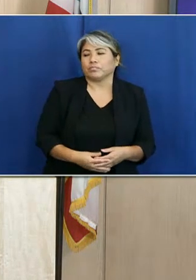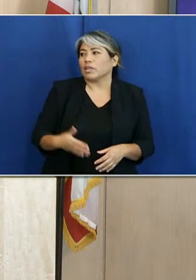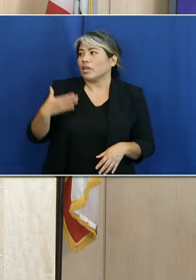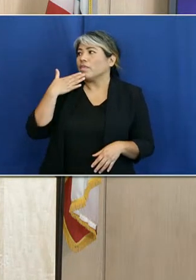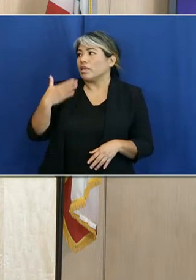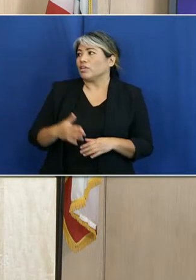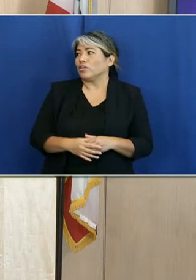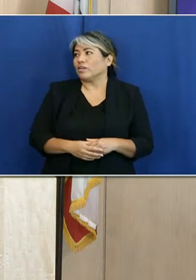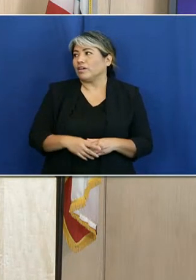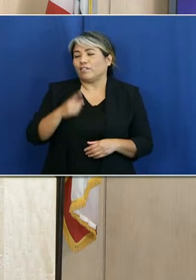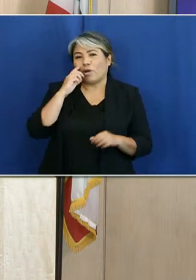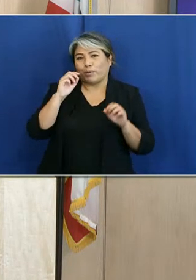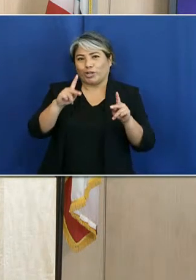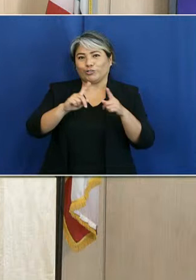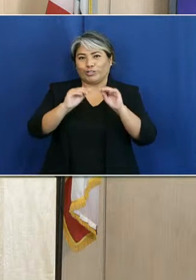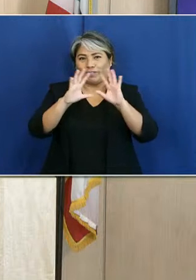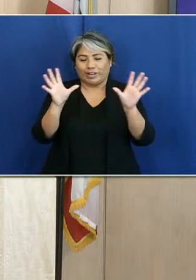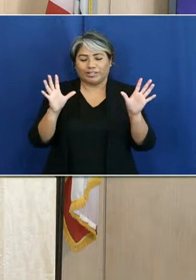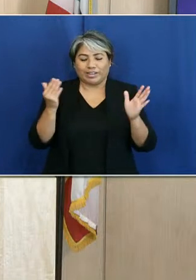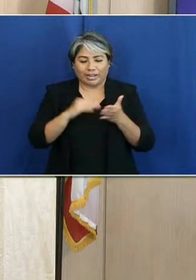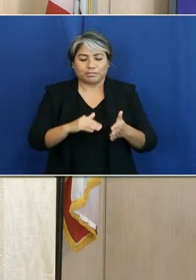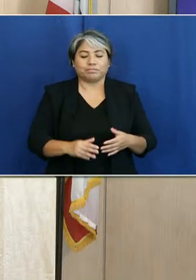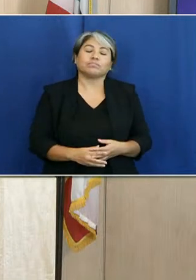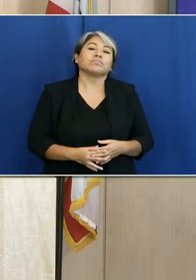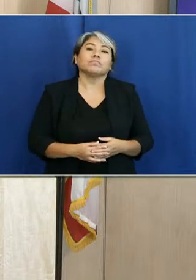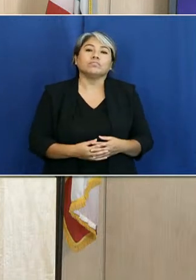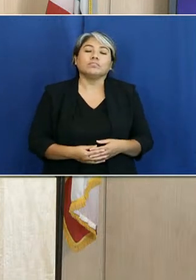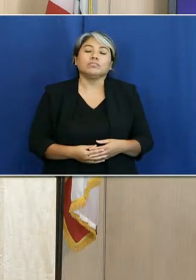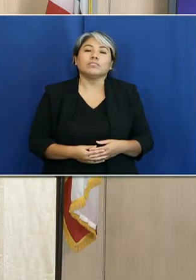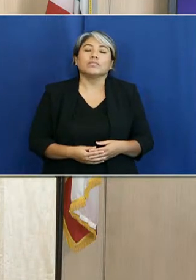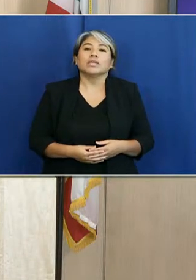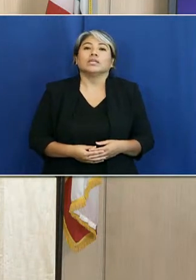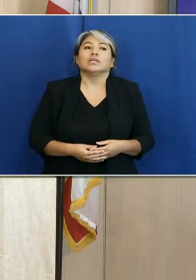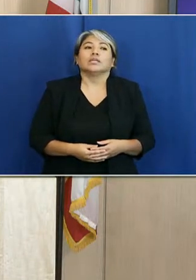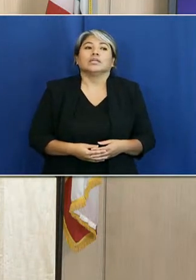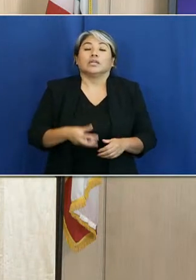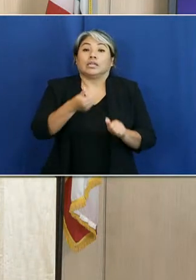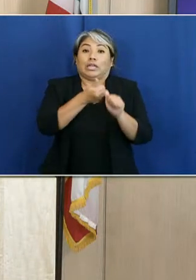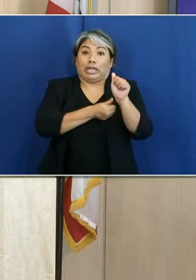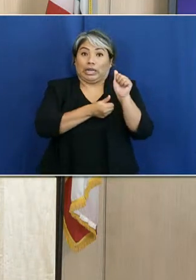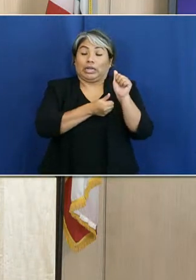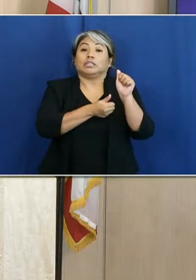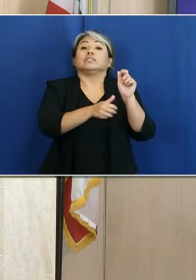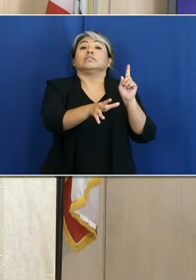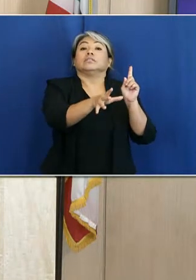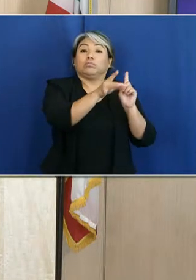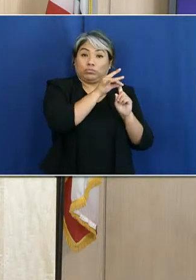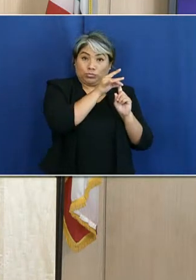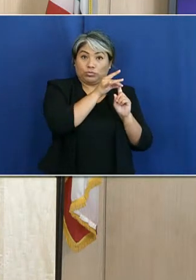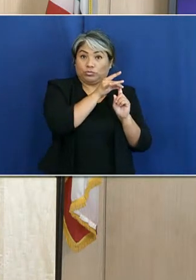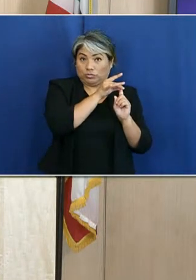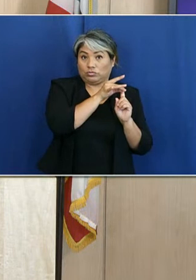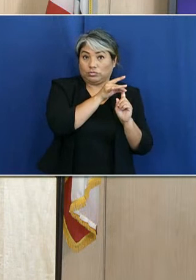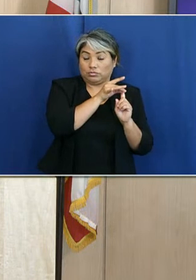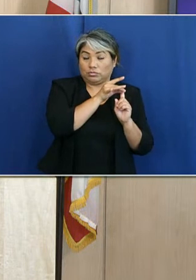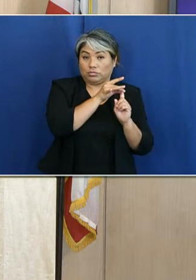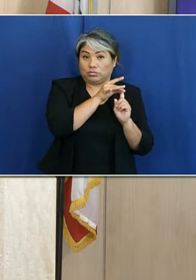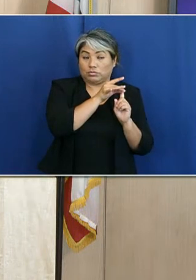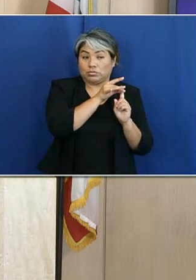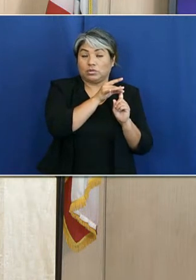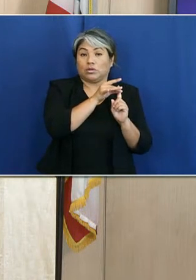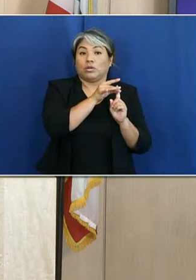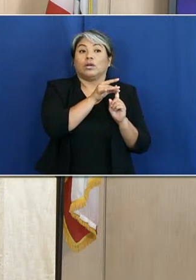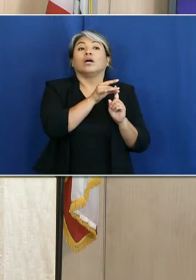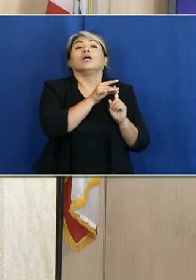Thank you for the opportunity to clarify again. Each individual that tests positive